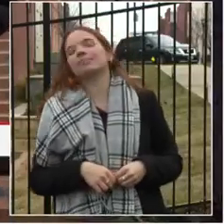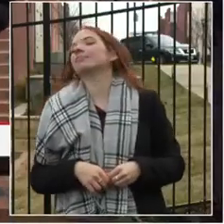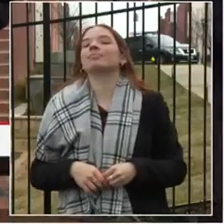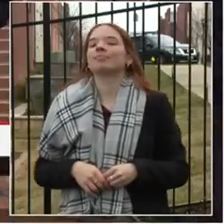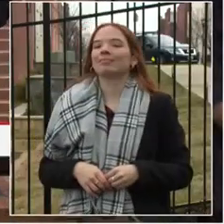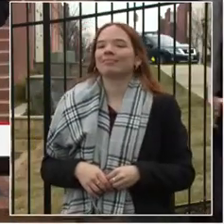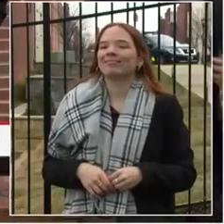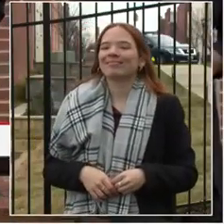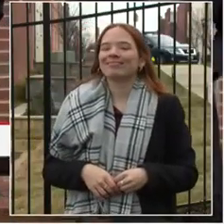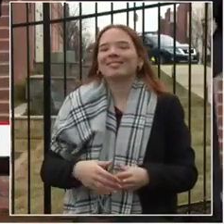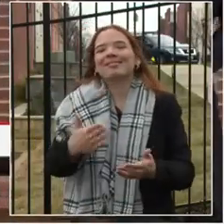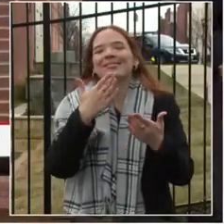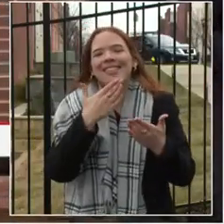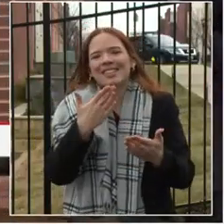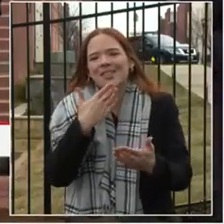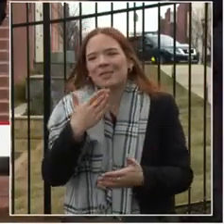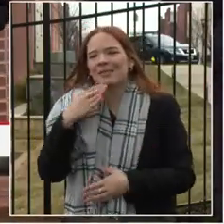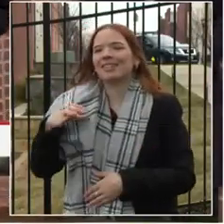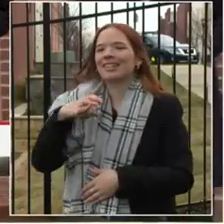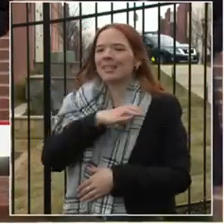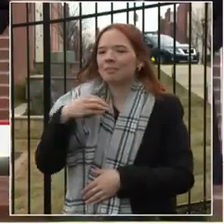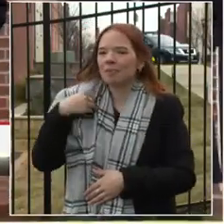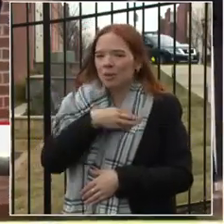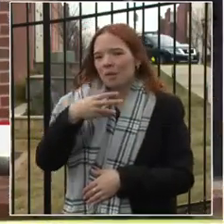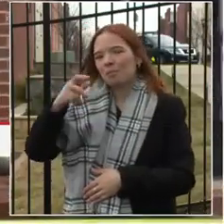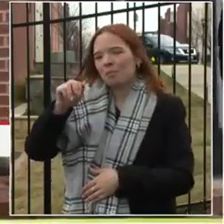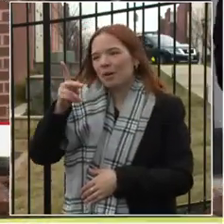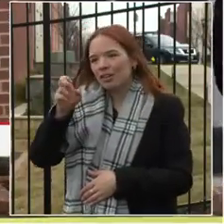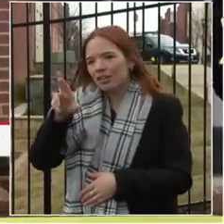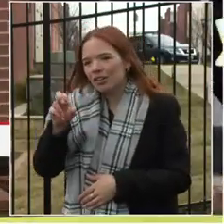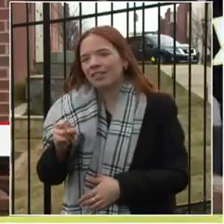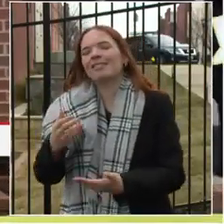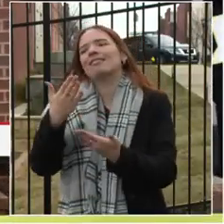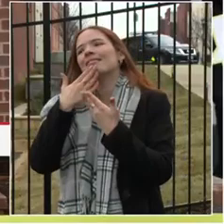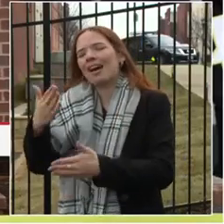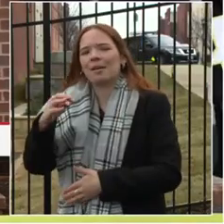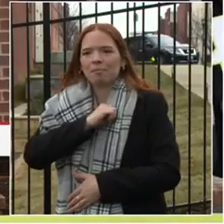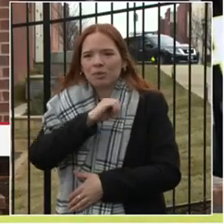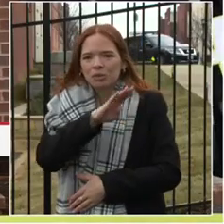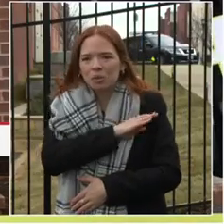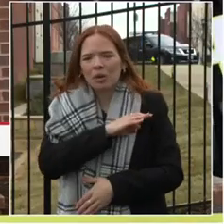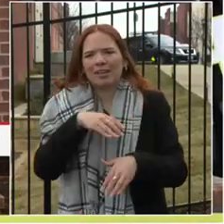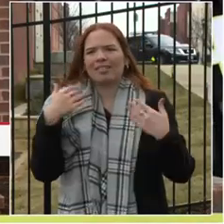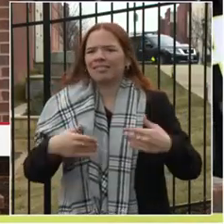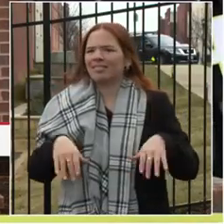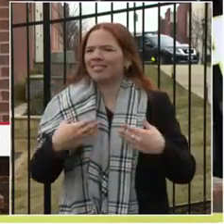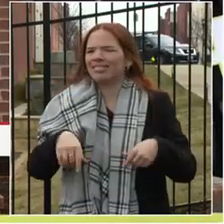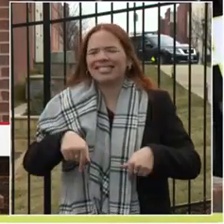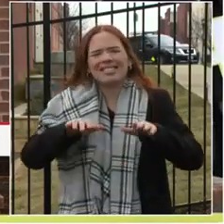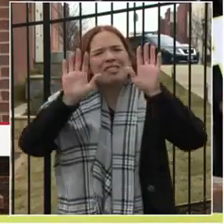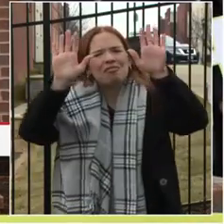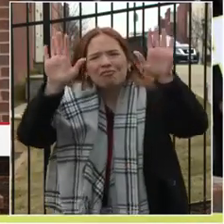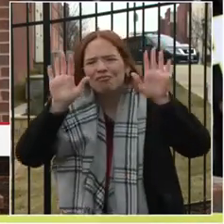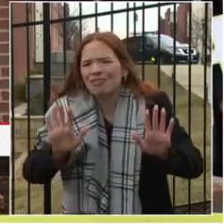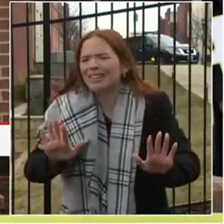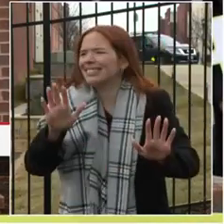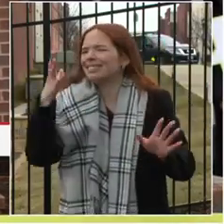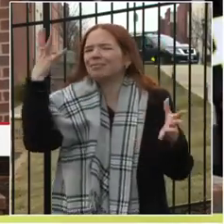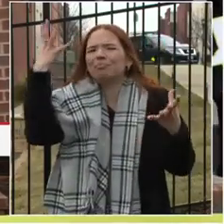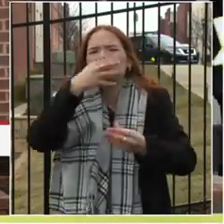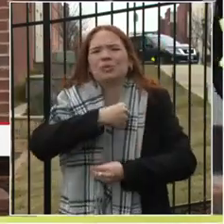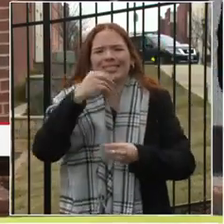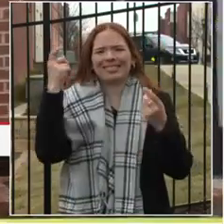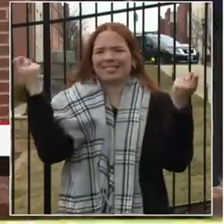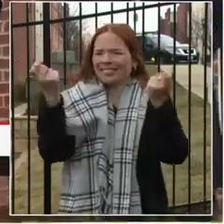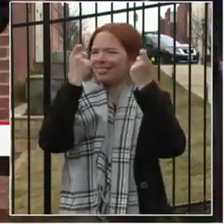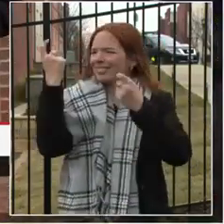Thank you, Councilmember Parker. Thank you, Madam Mayor. This is a great day to celebrate in wonderful Ward